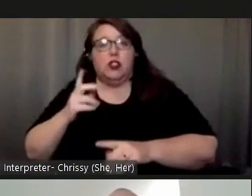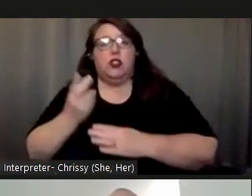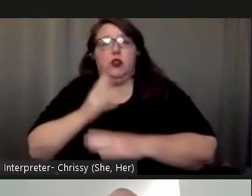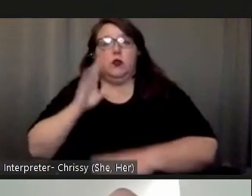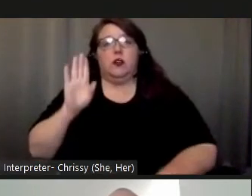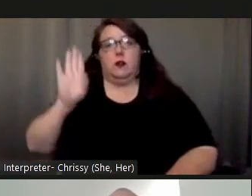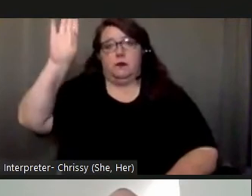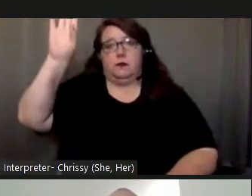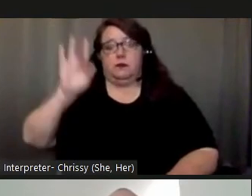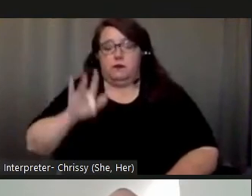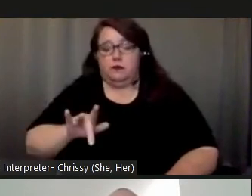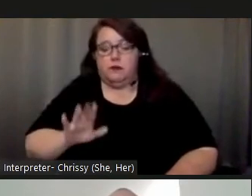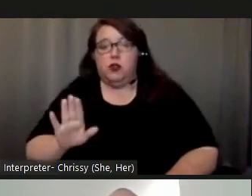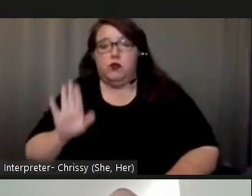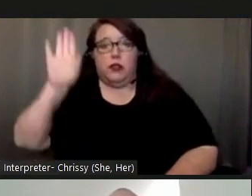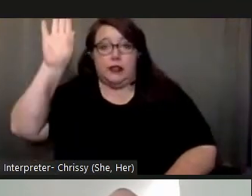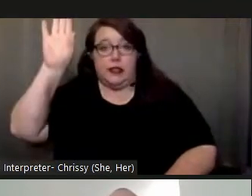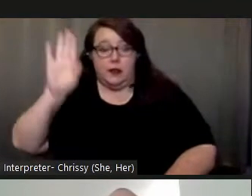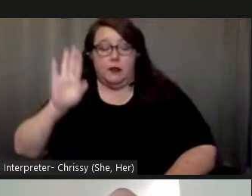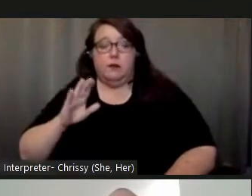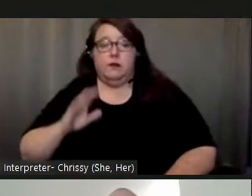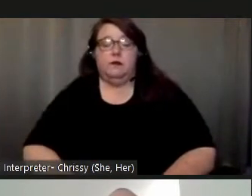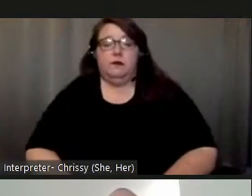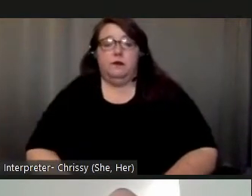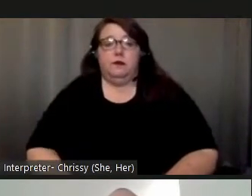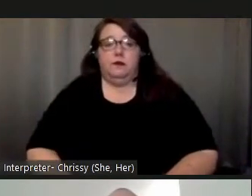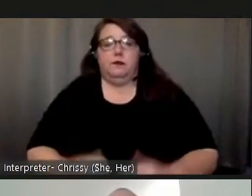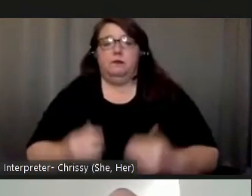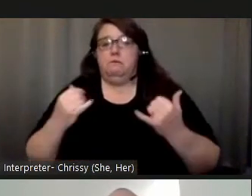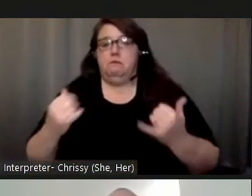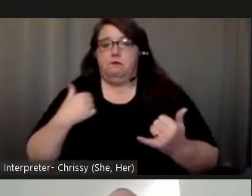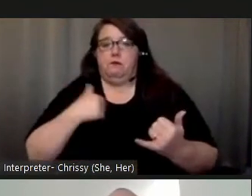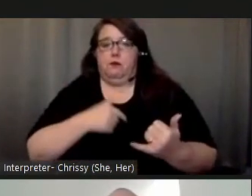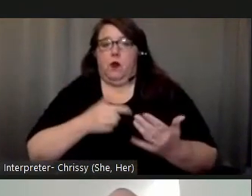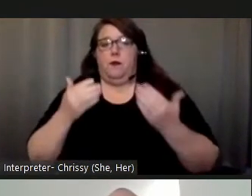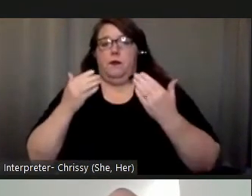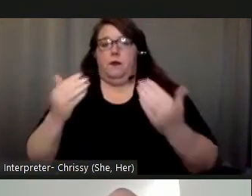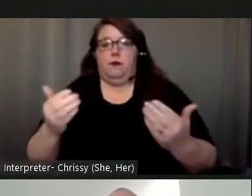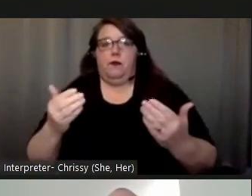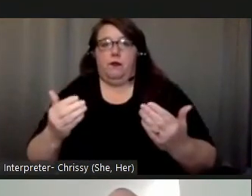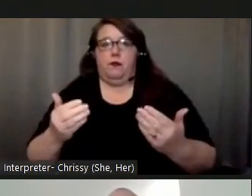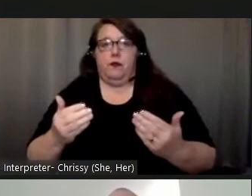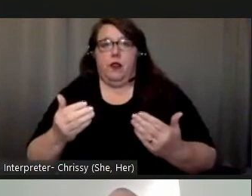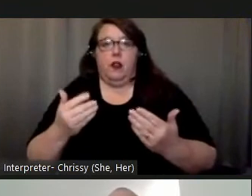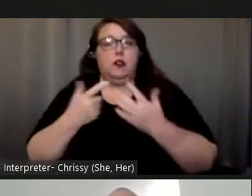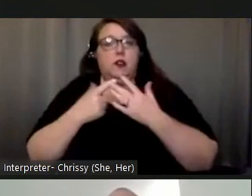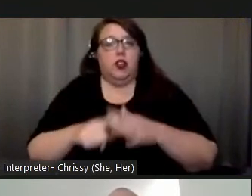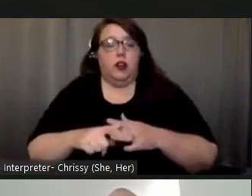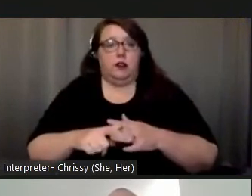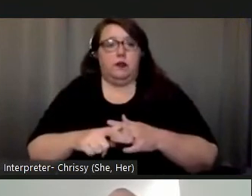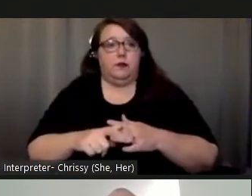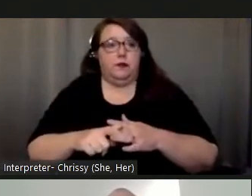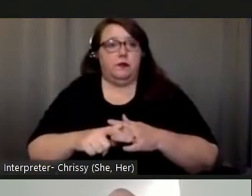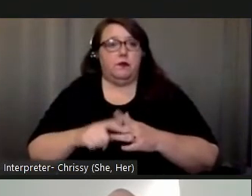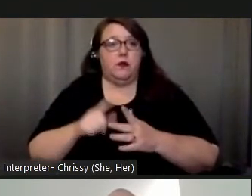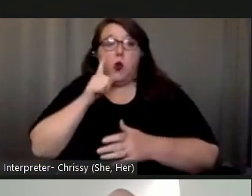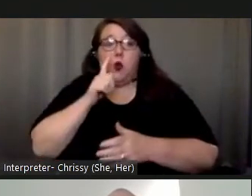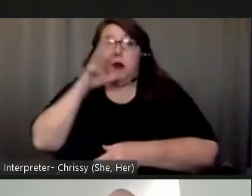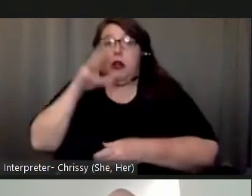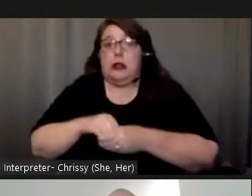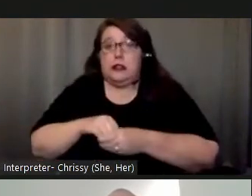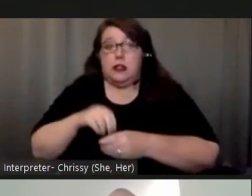function. And now we'll go ahead and get started. So our participants today, we have